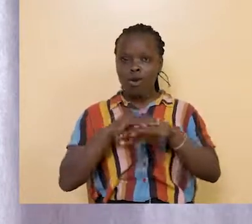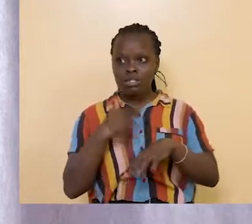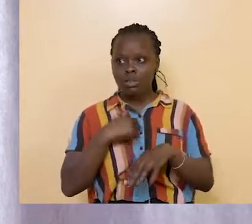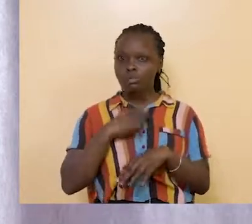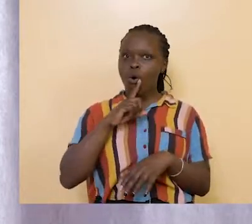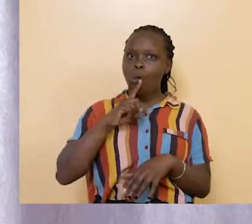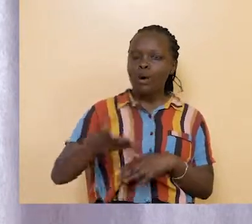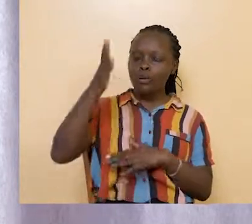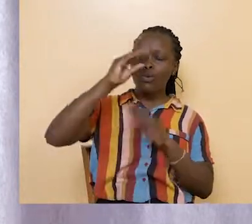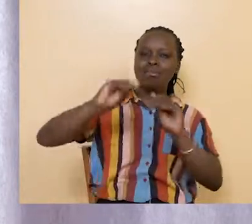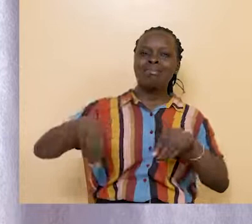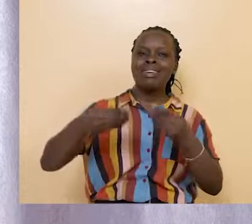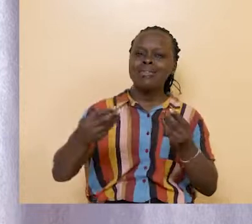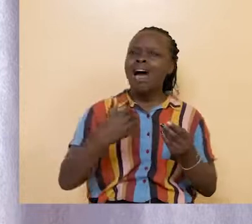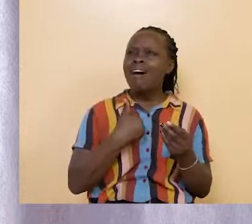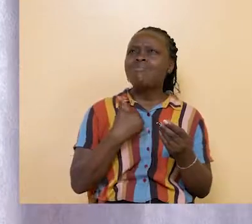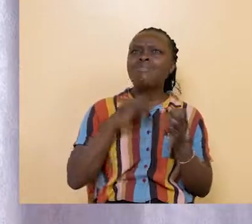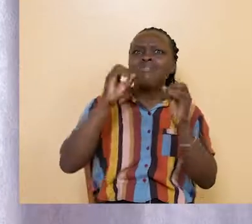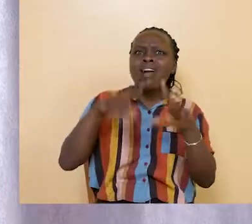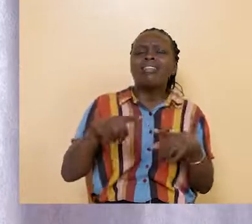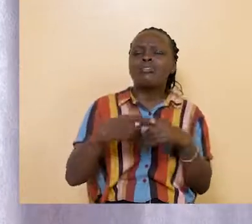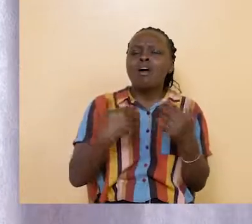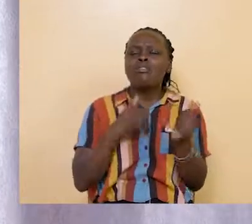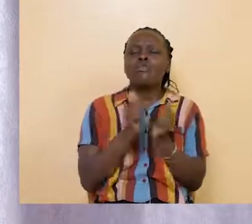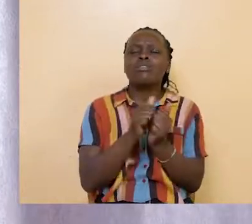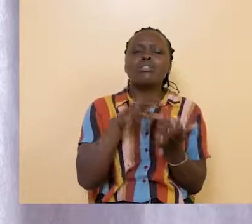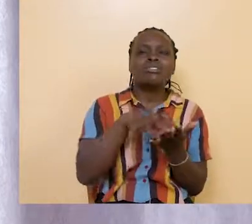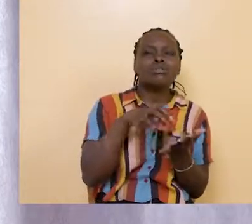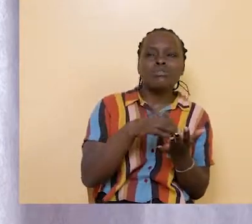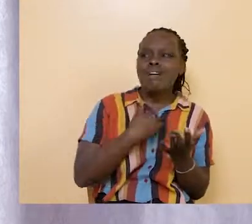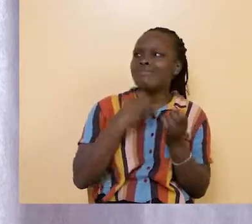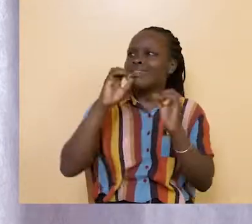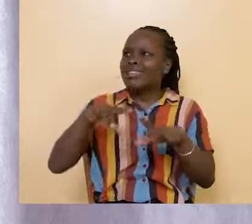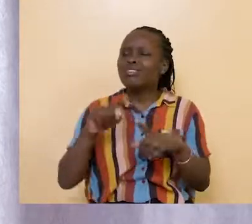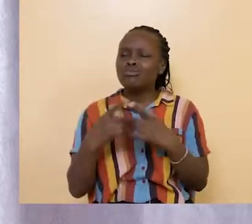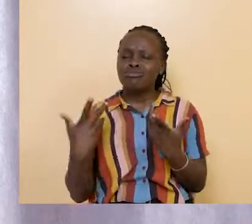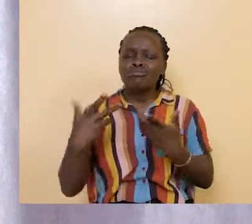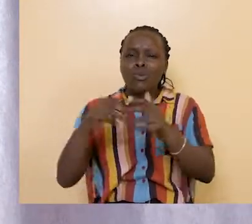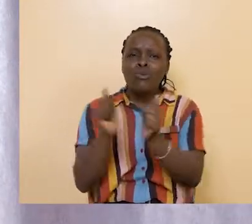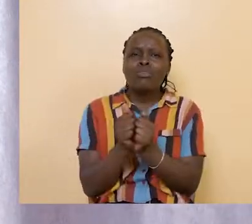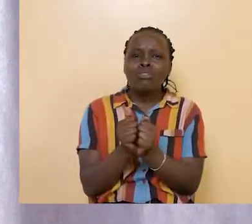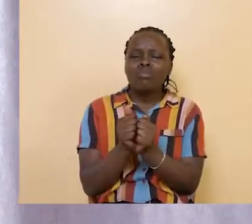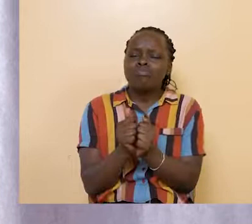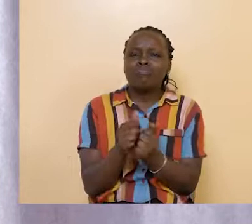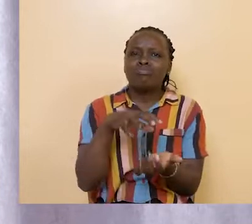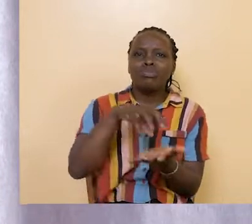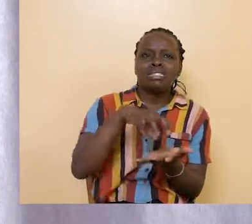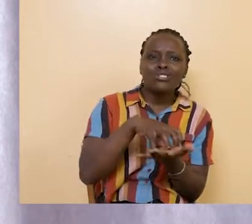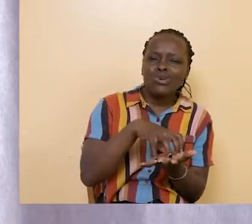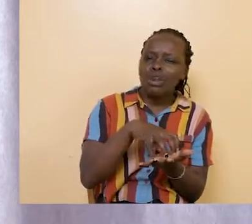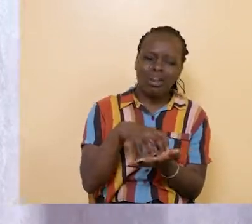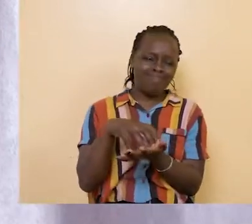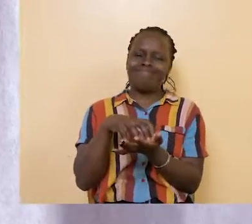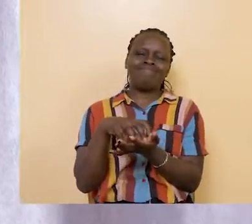command that God has given us has nothing to do with issues. It has nothing to do with positions if it doesn't